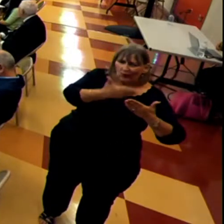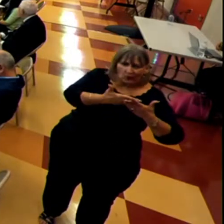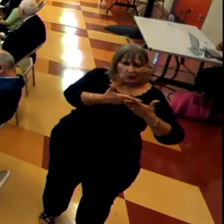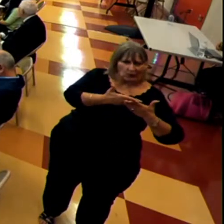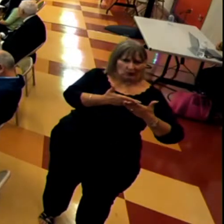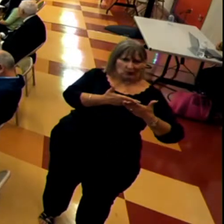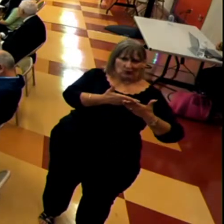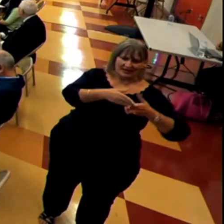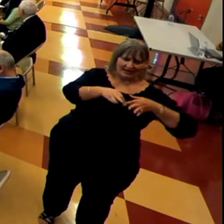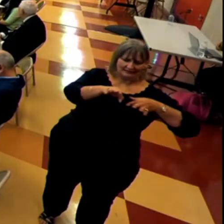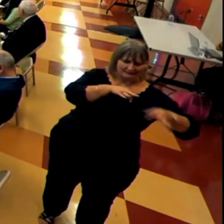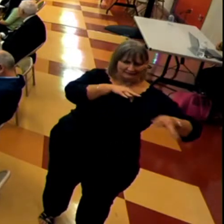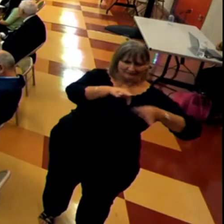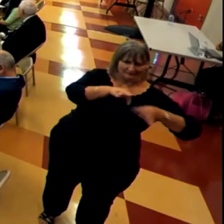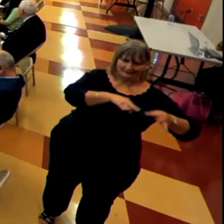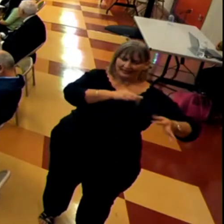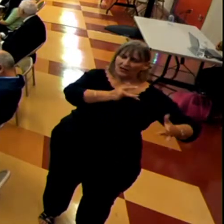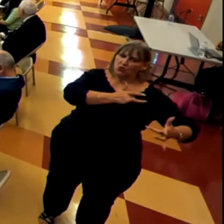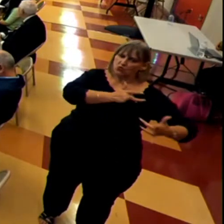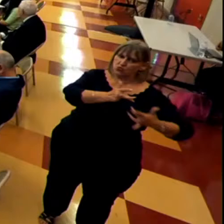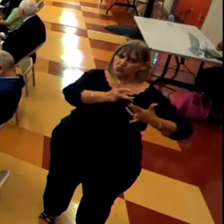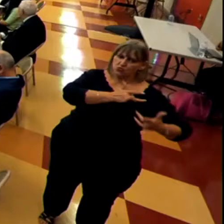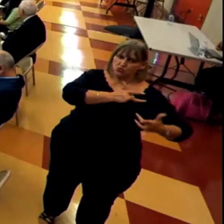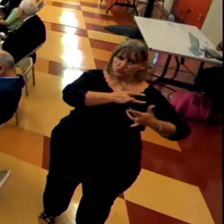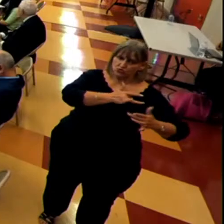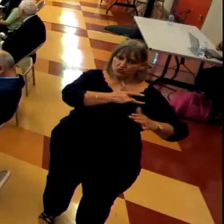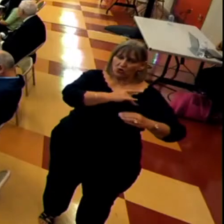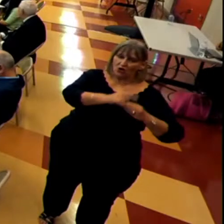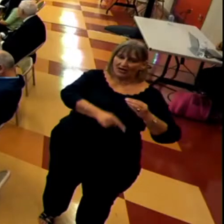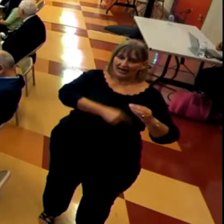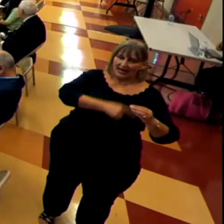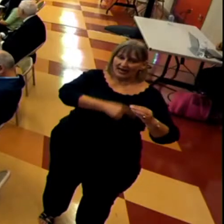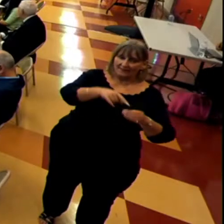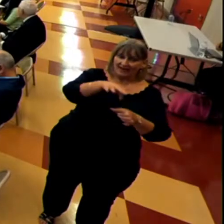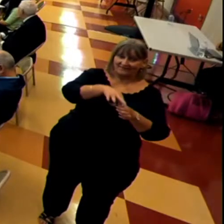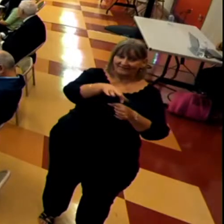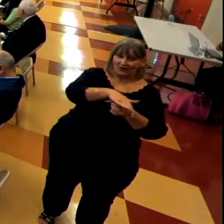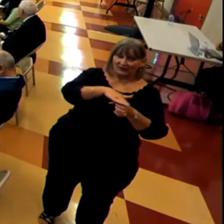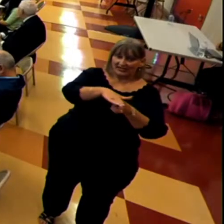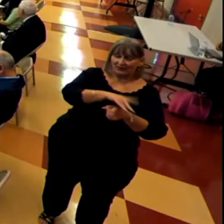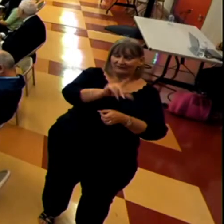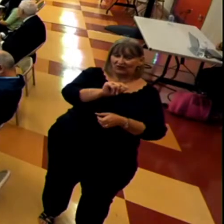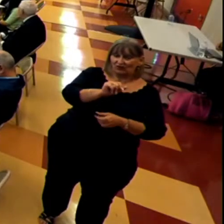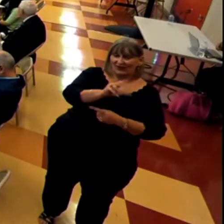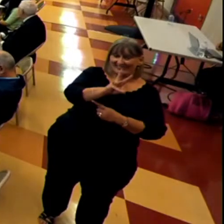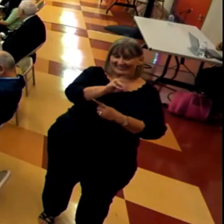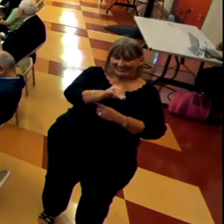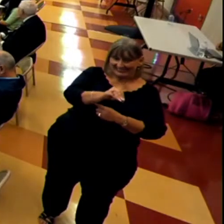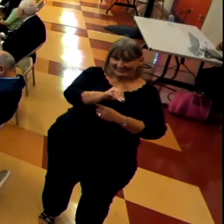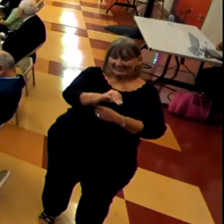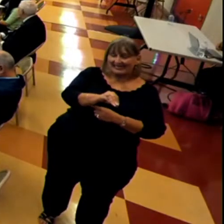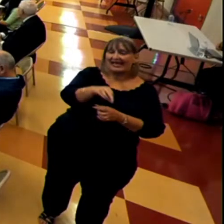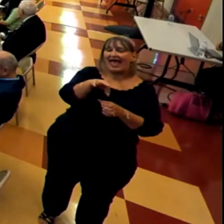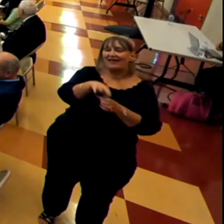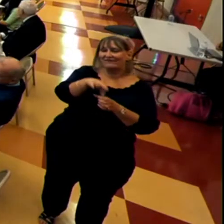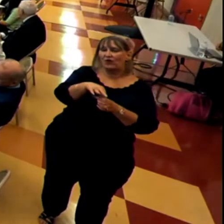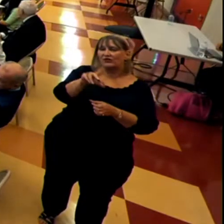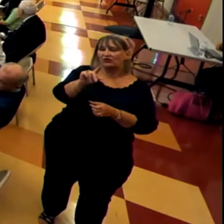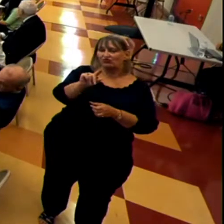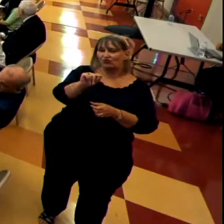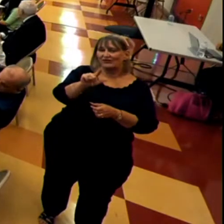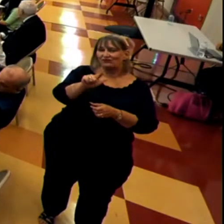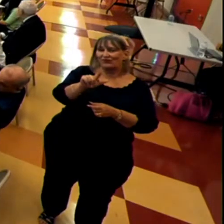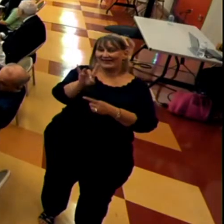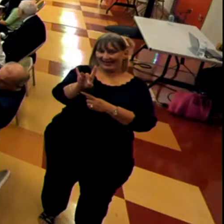argument for the concern that he has about 2060 and 2028 from the Maverick